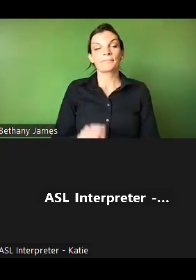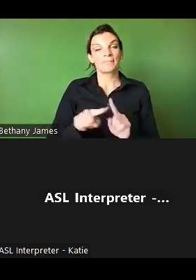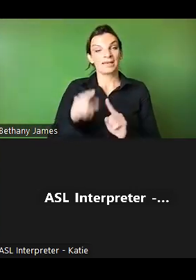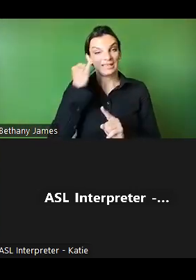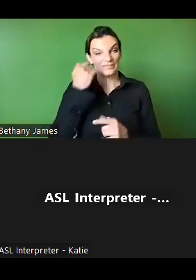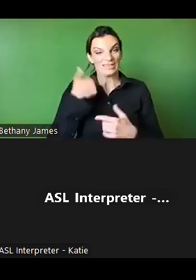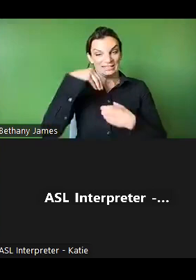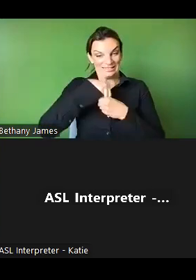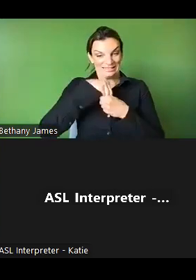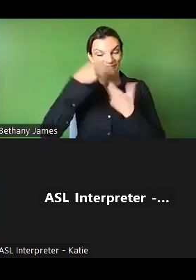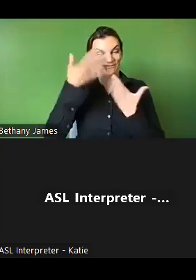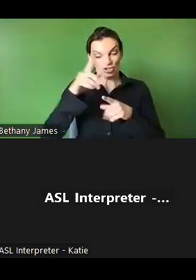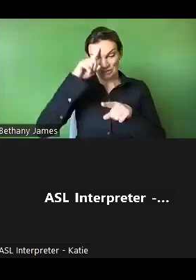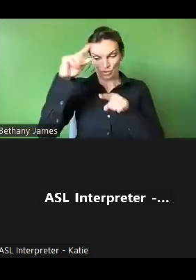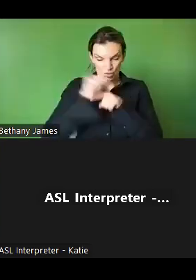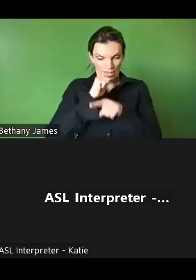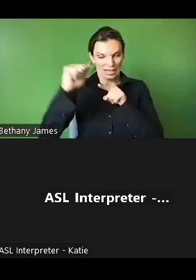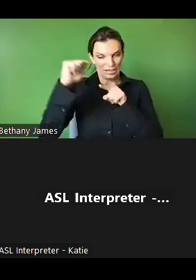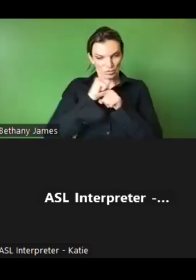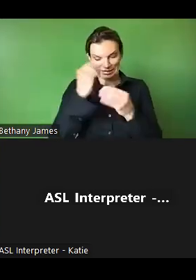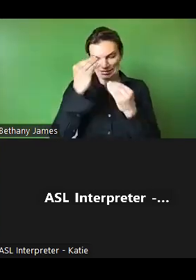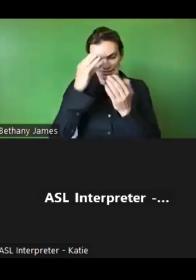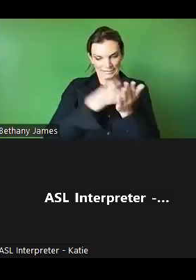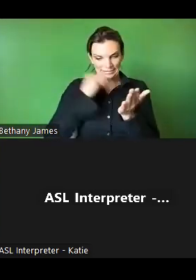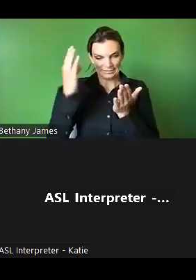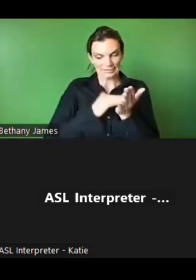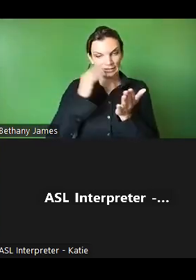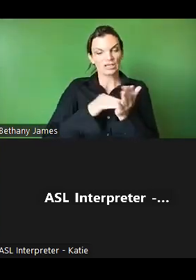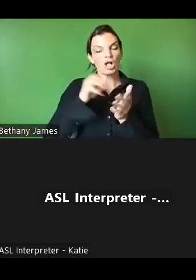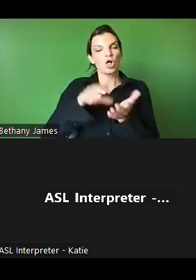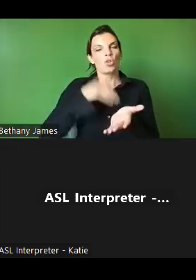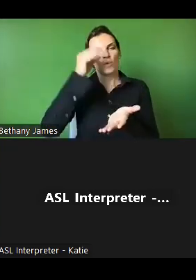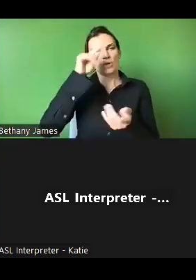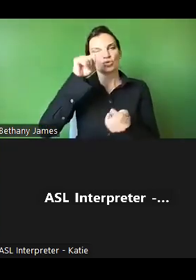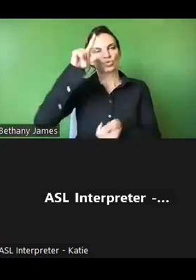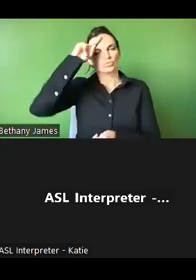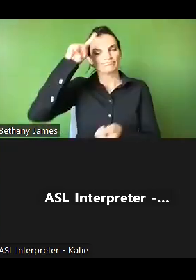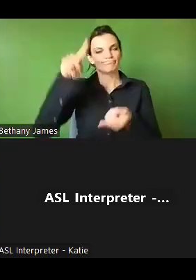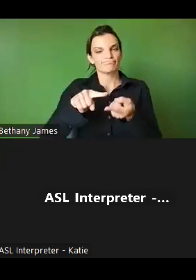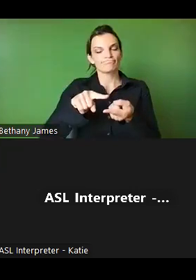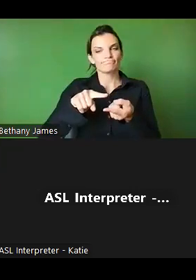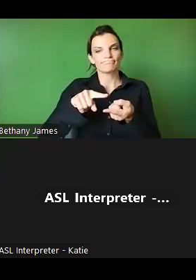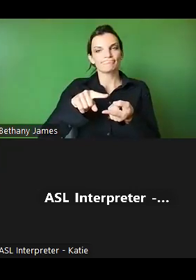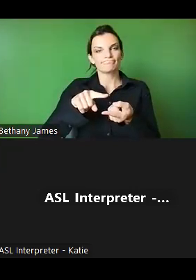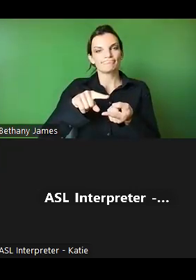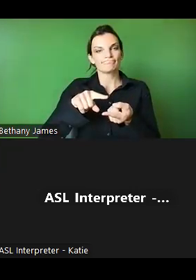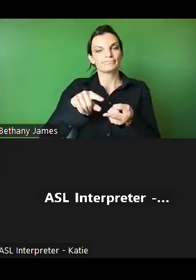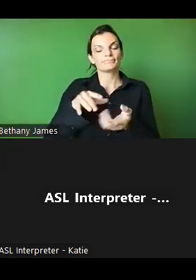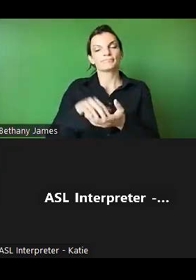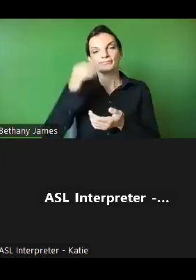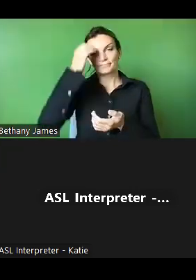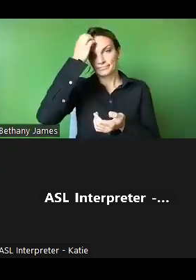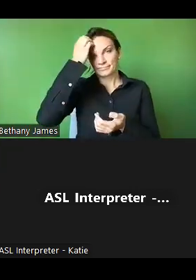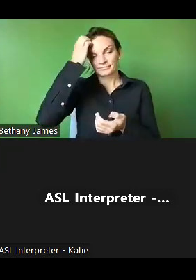and practice, many people can learn to use things like,